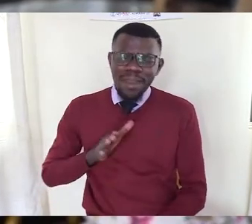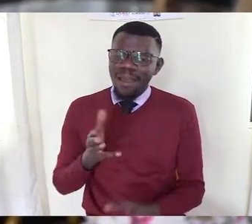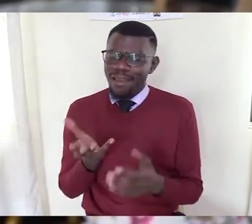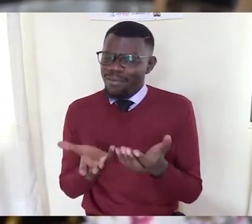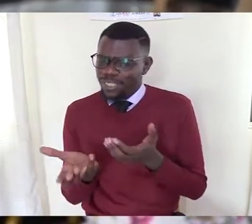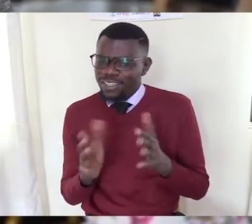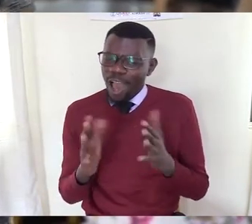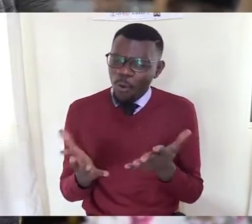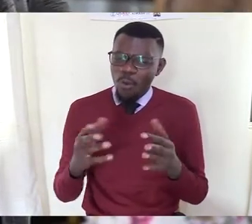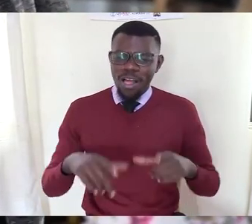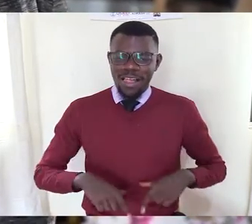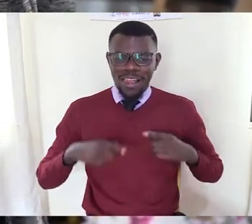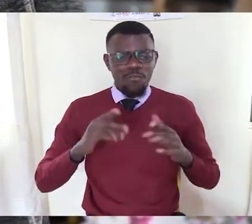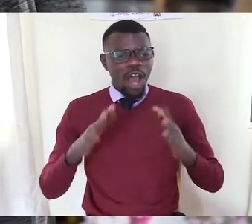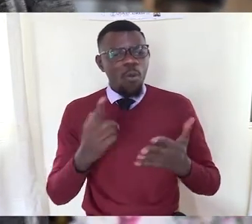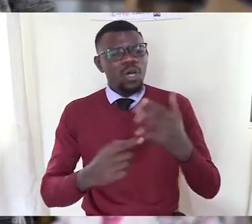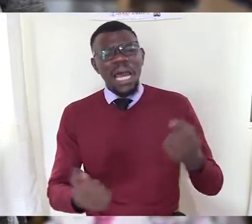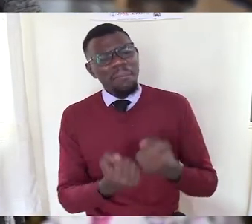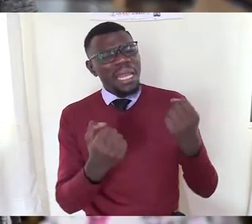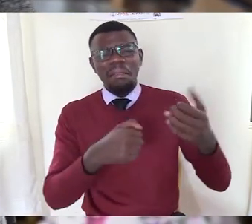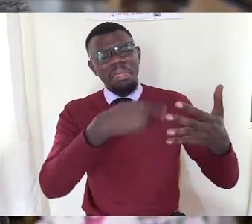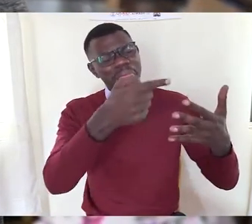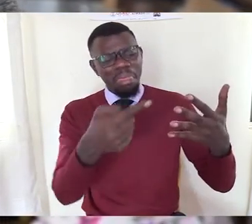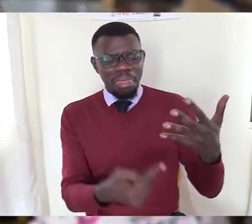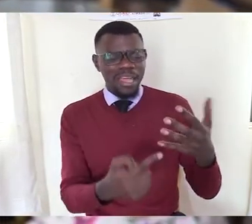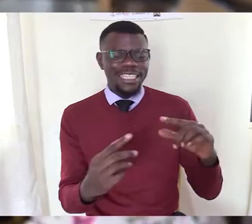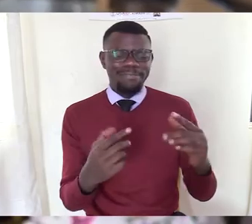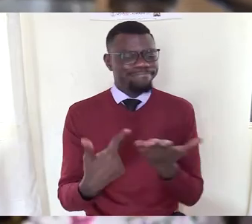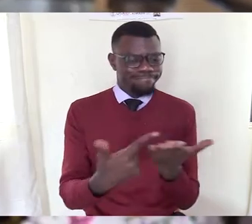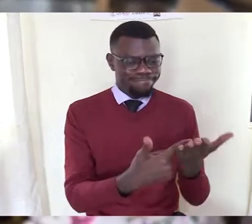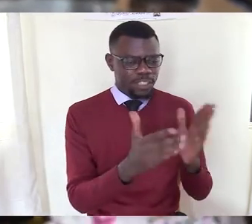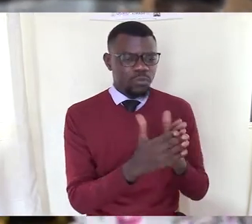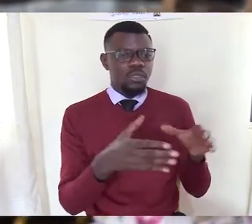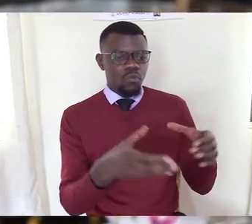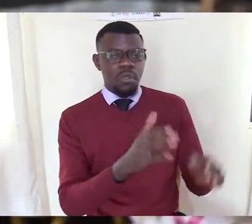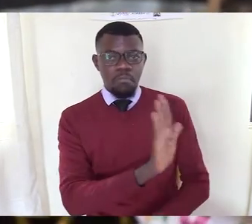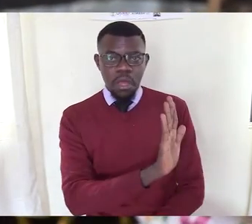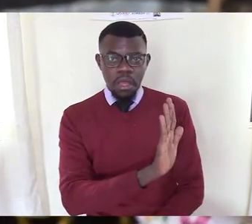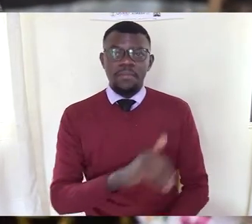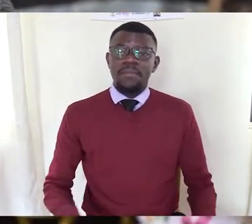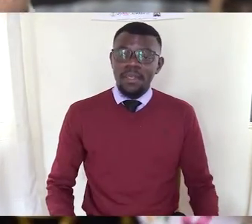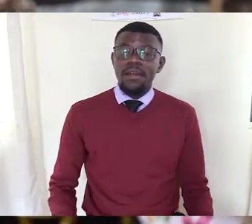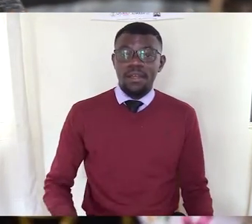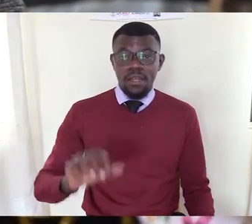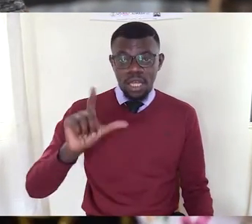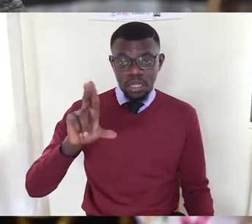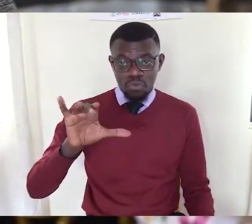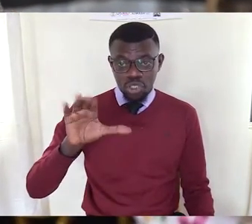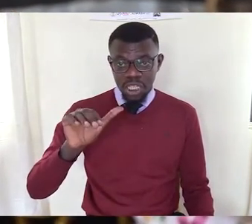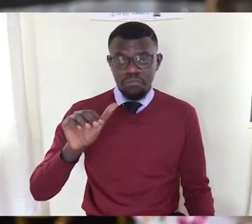life? What is happening? Blah, blah, blah, many things. So Lucy called me on the side and told me, you know